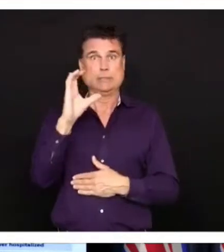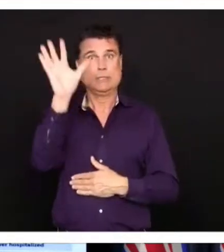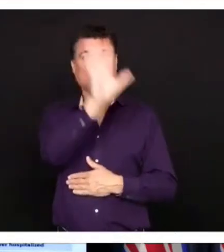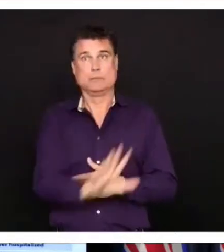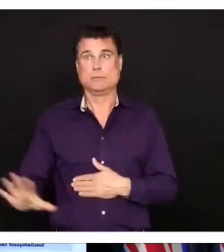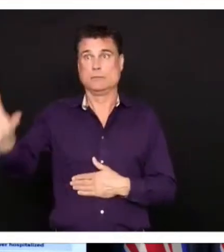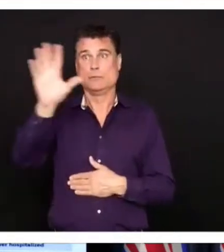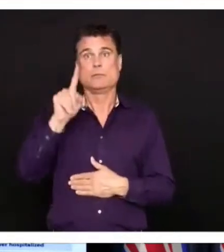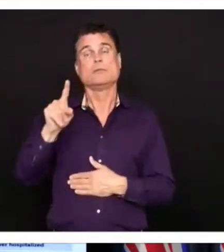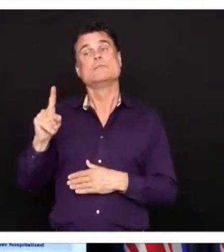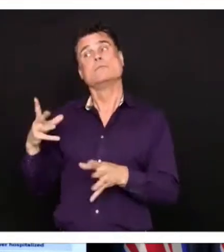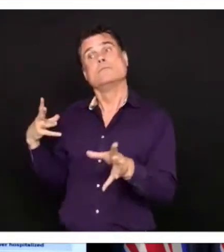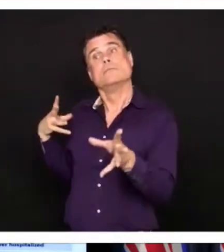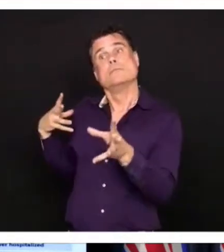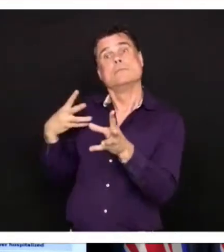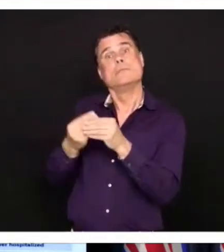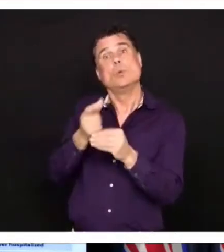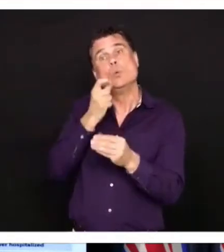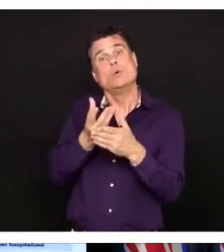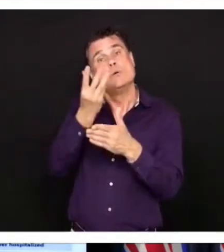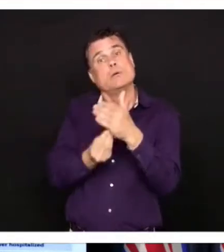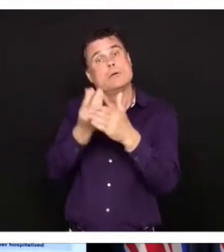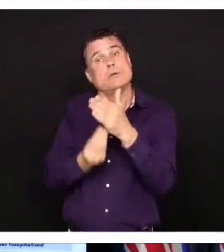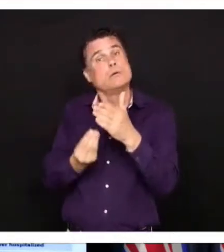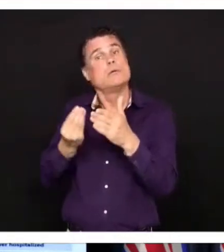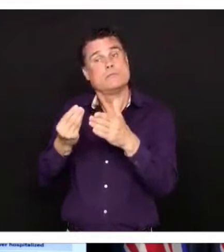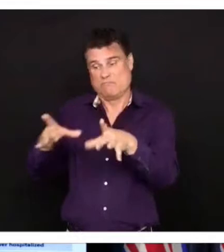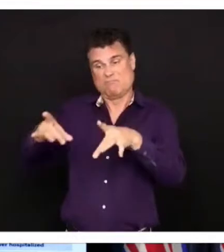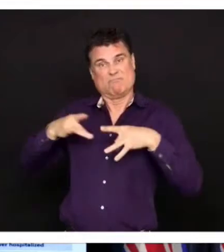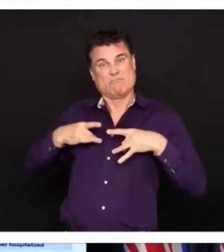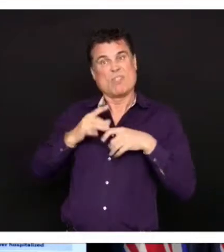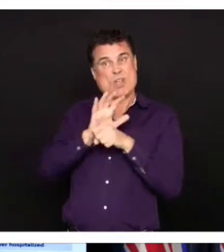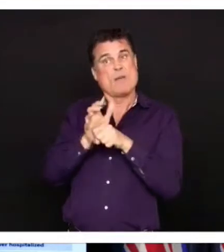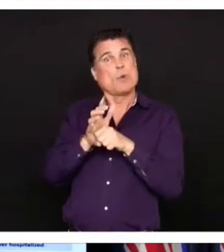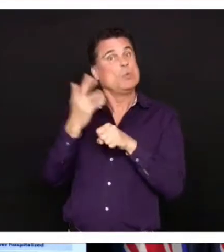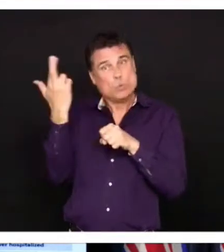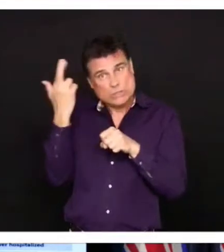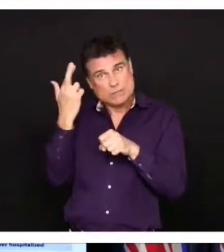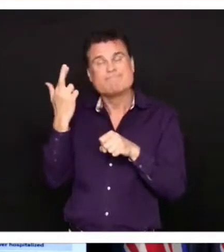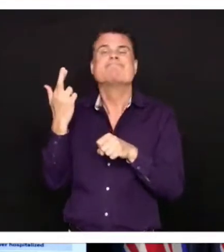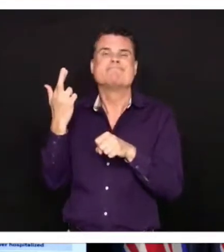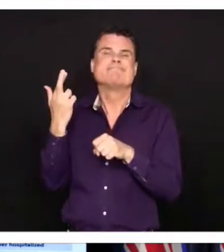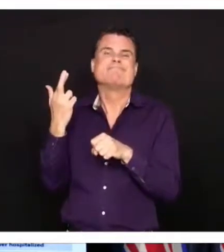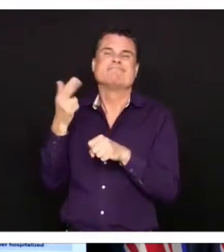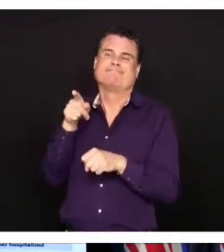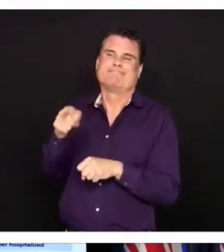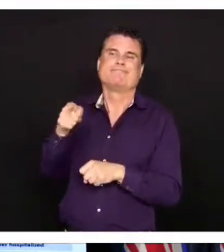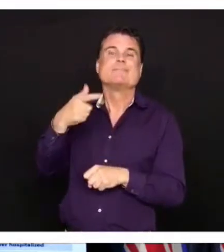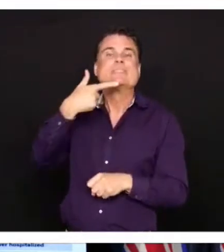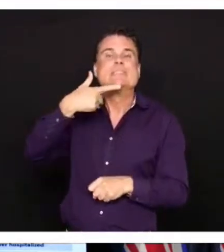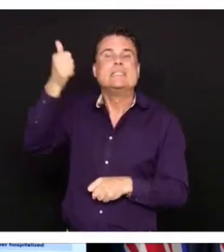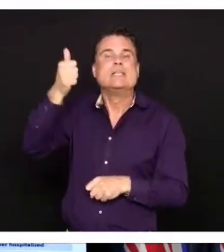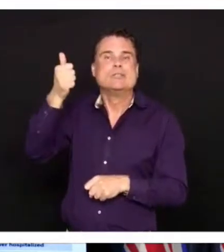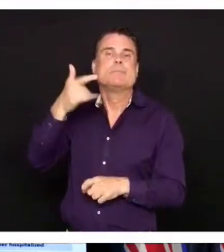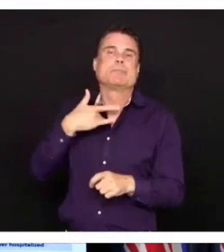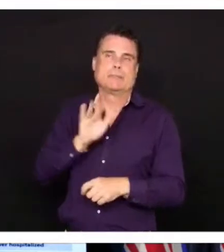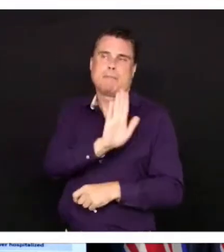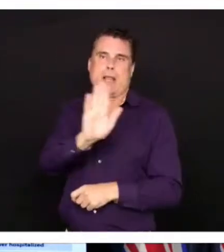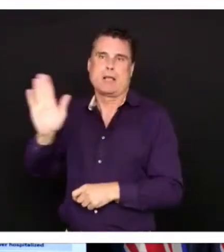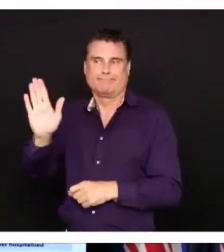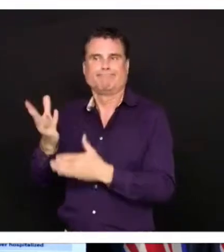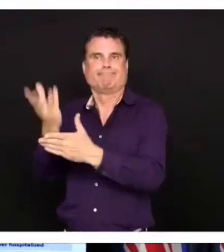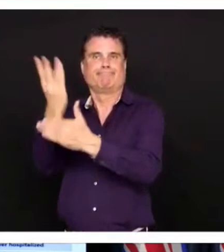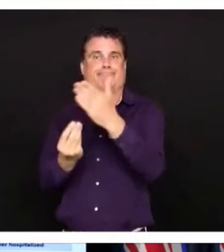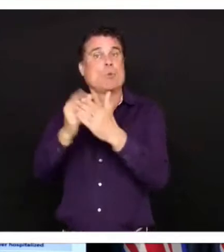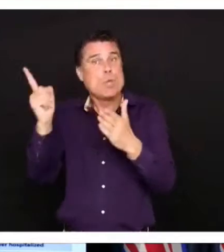epidemiologic profile. So that gives you an idea of who has been affected by this virus here in BC.